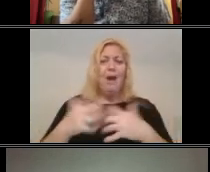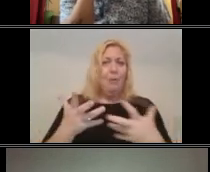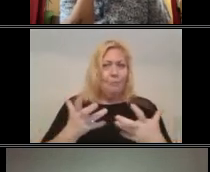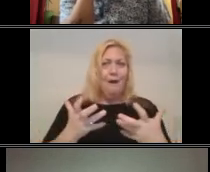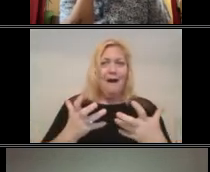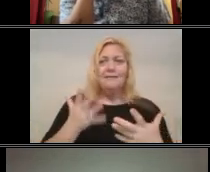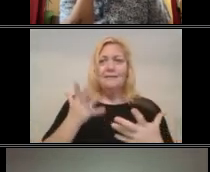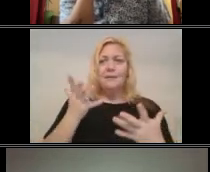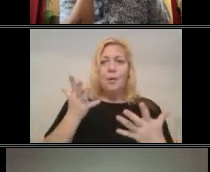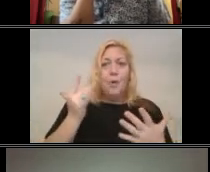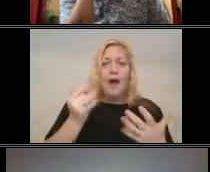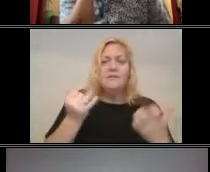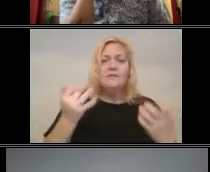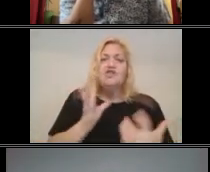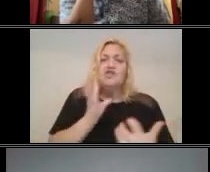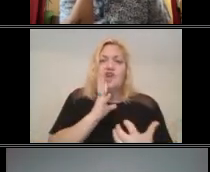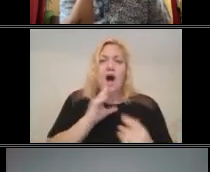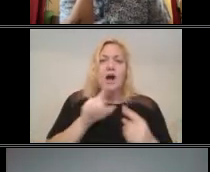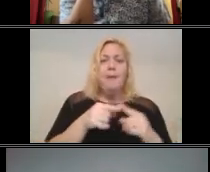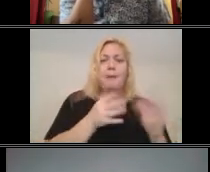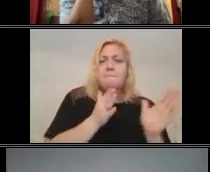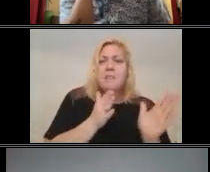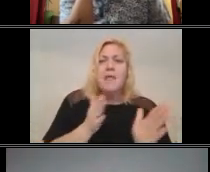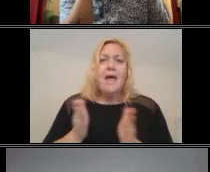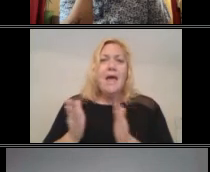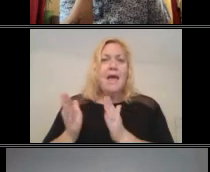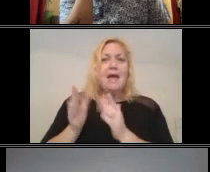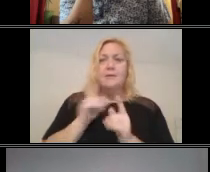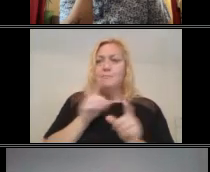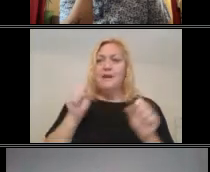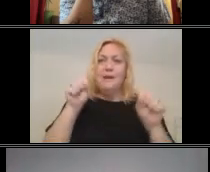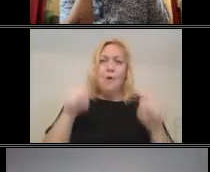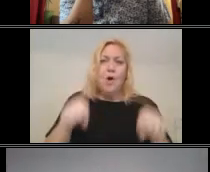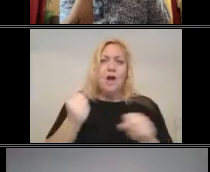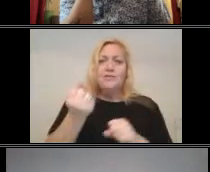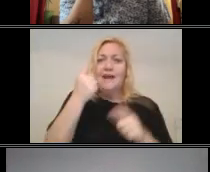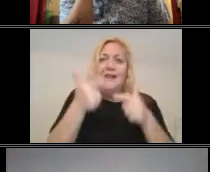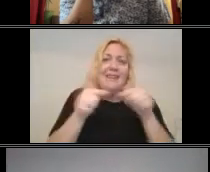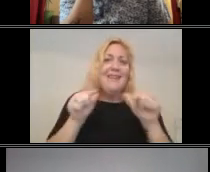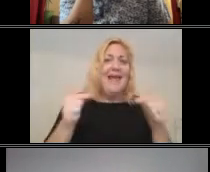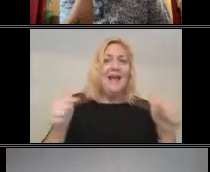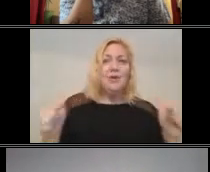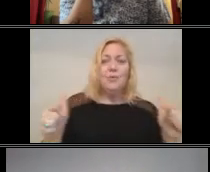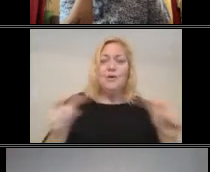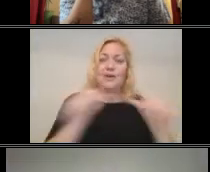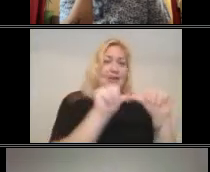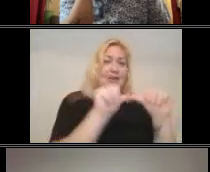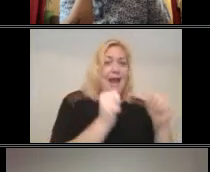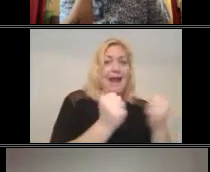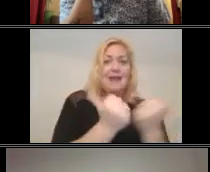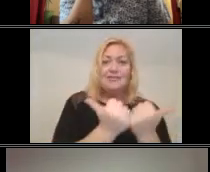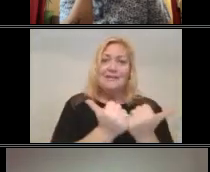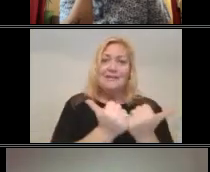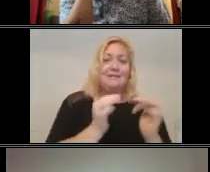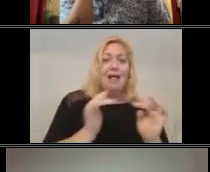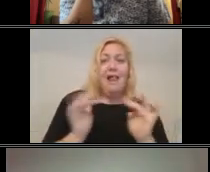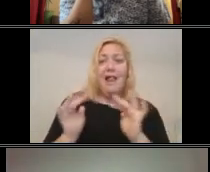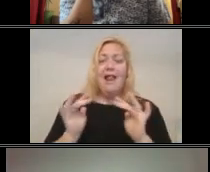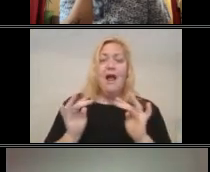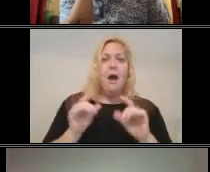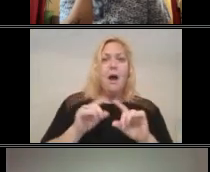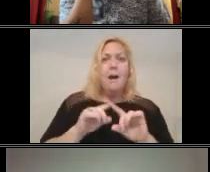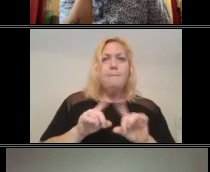talk about plans and being able to understand the language of agencies. But then,